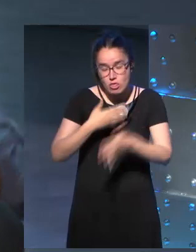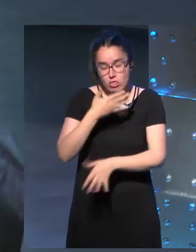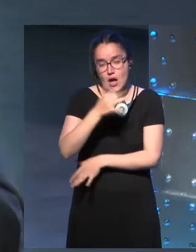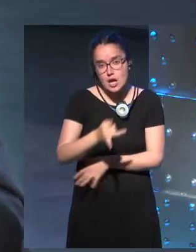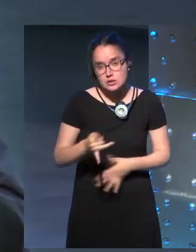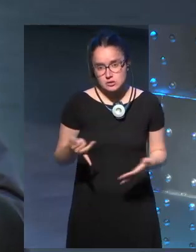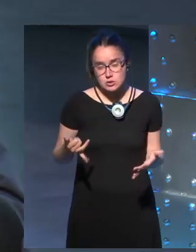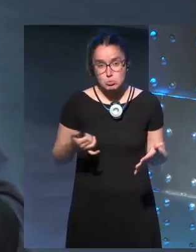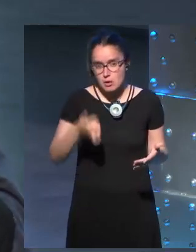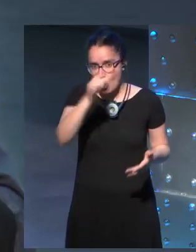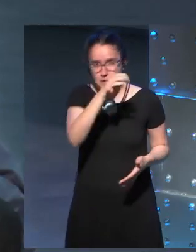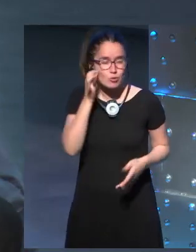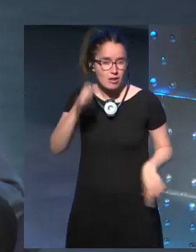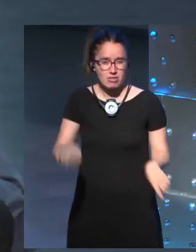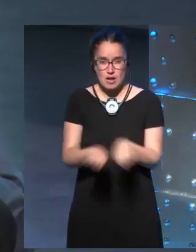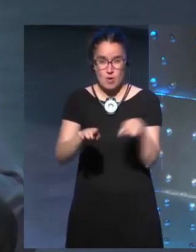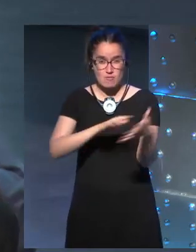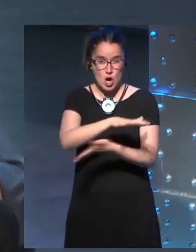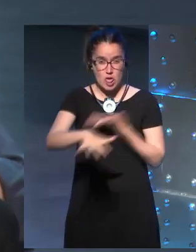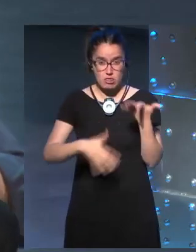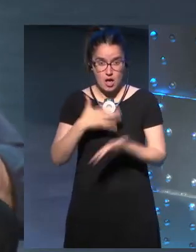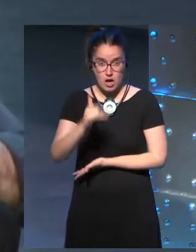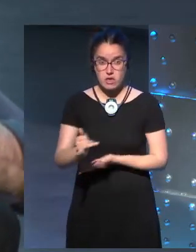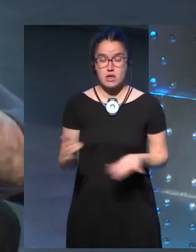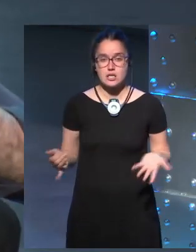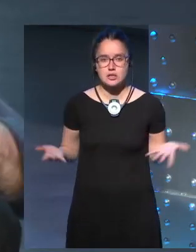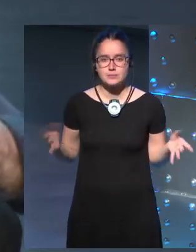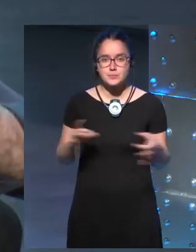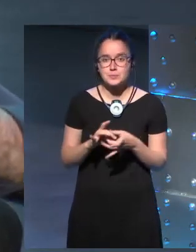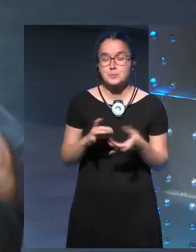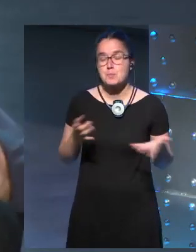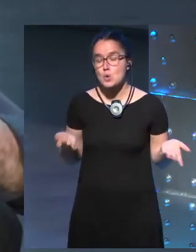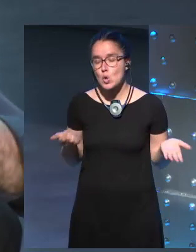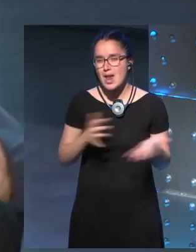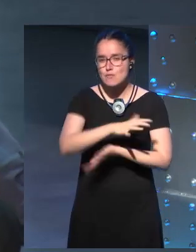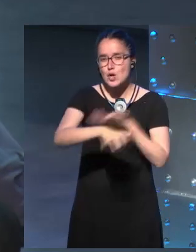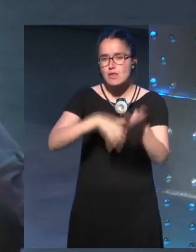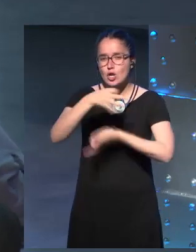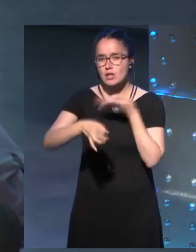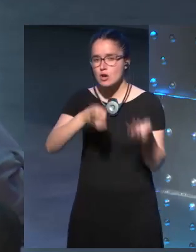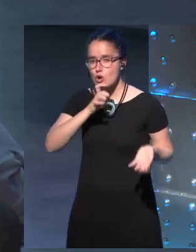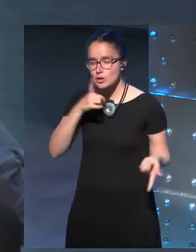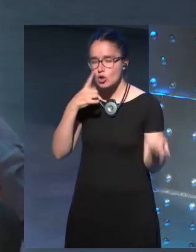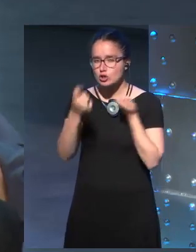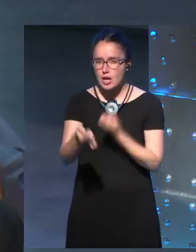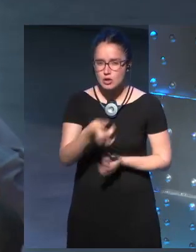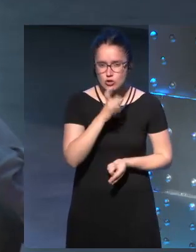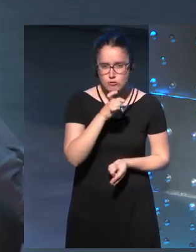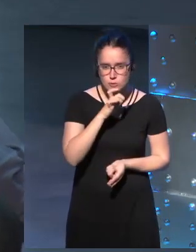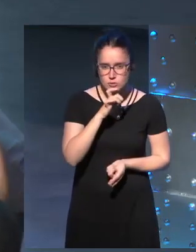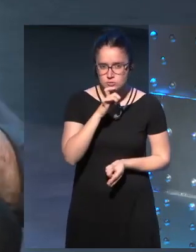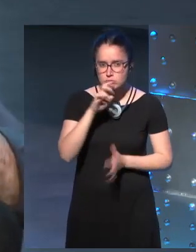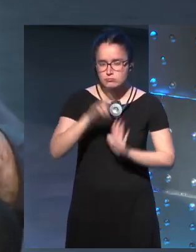violent. It's about how that violence is organized, controlled, disciplined.